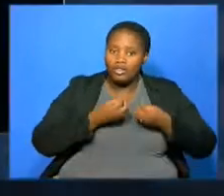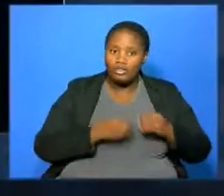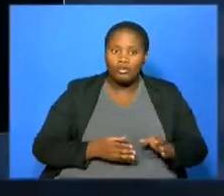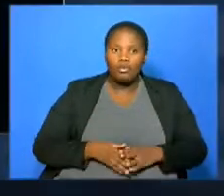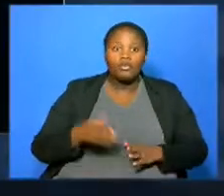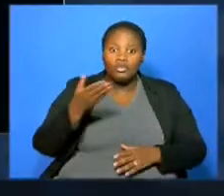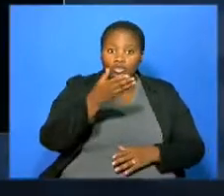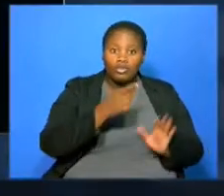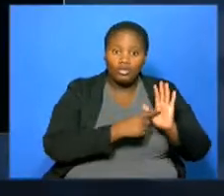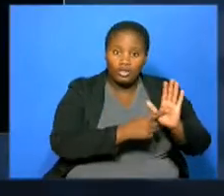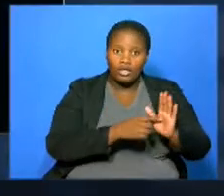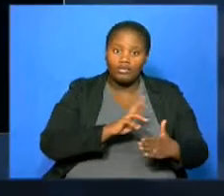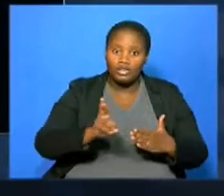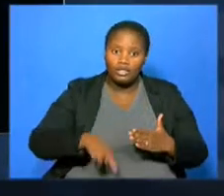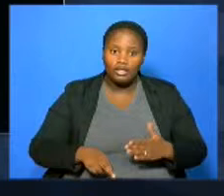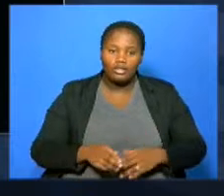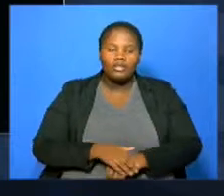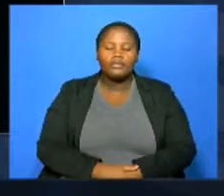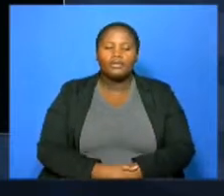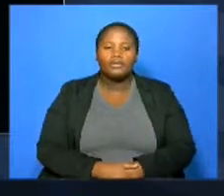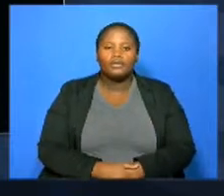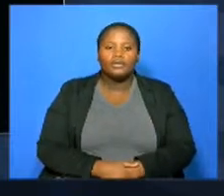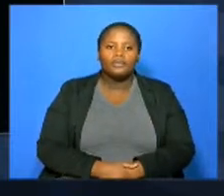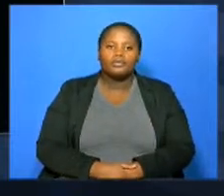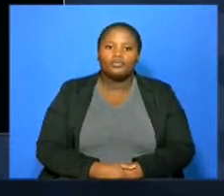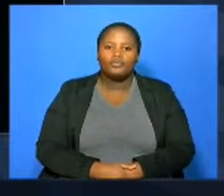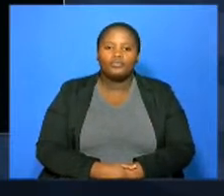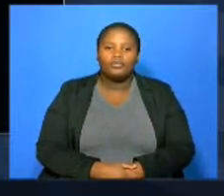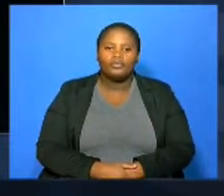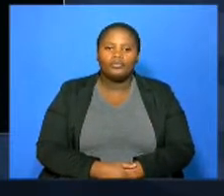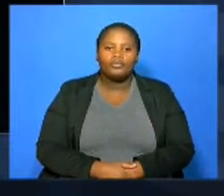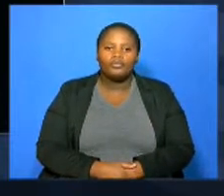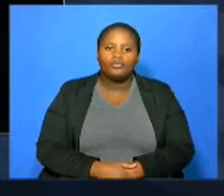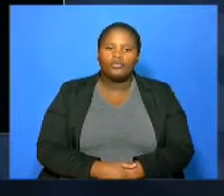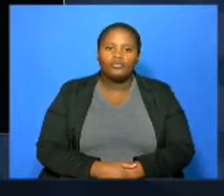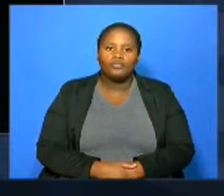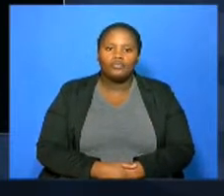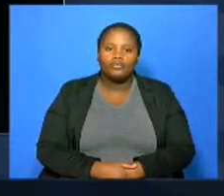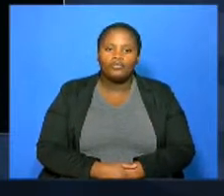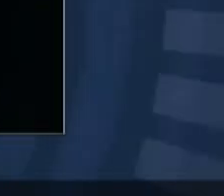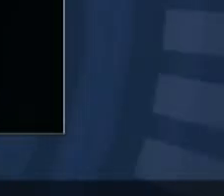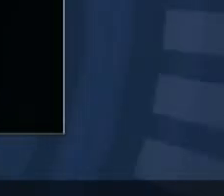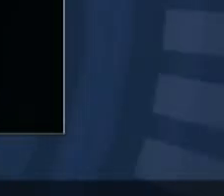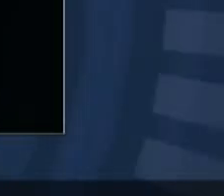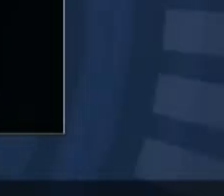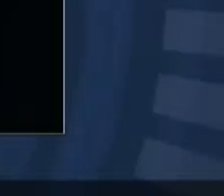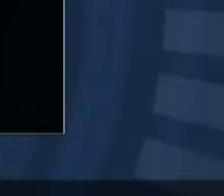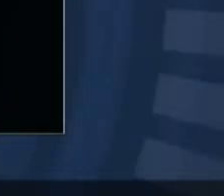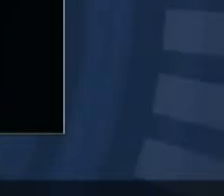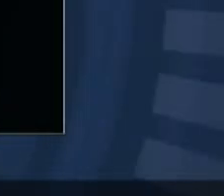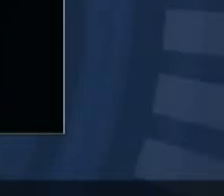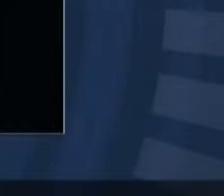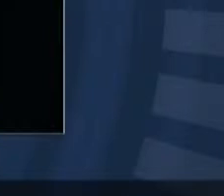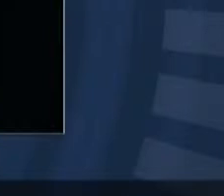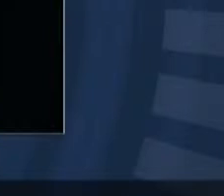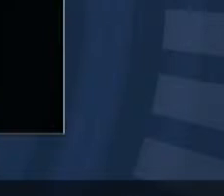Morupule Wanderers, BDF 11 and Tafik played to a 1-1 draw. Holy Ghost and bottom place Nico United shared